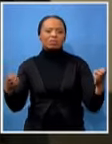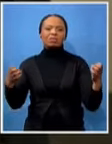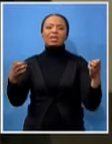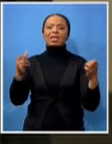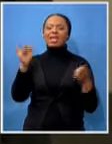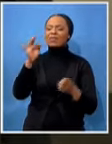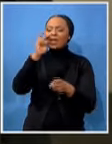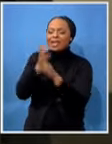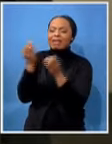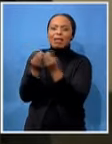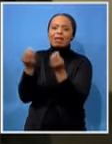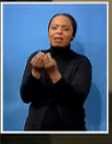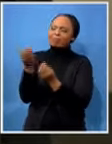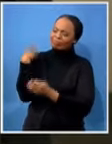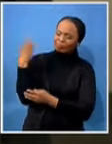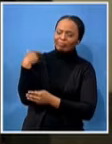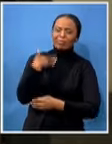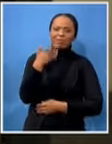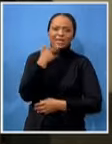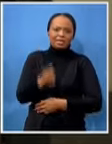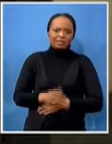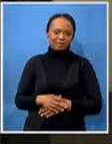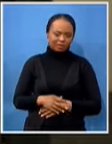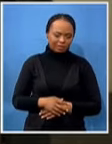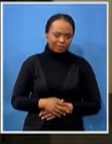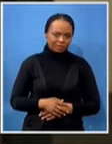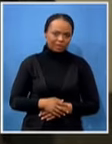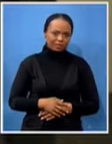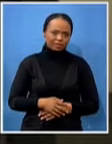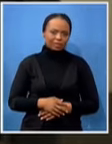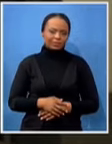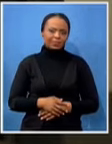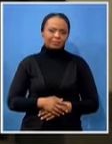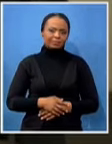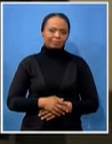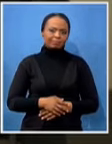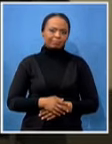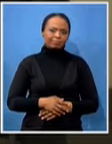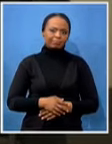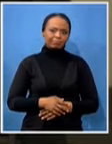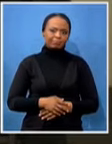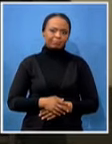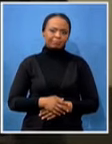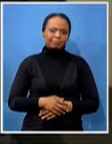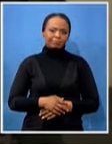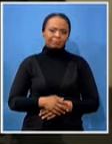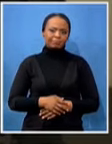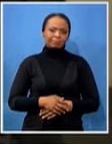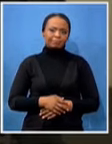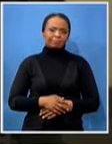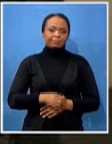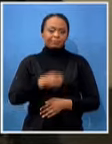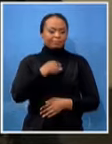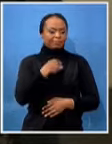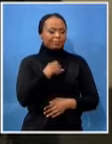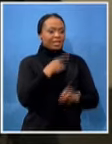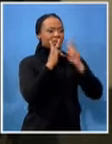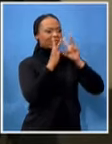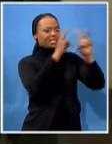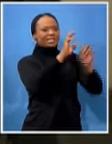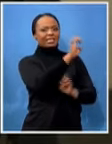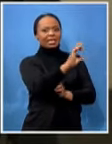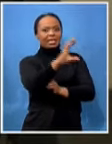me the key issue. I'm going to be visiting the Eastern Cape later on this week. Right now, it's Gauteng, Eastern